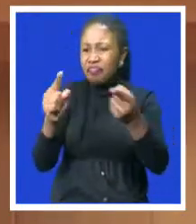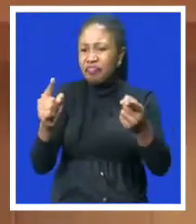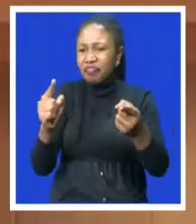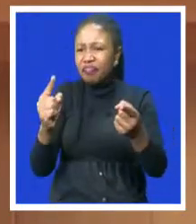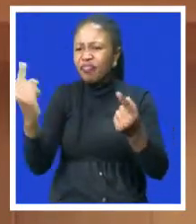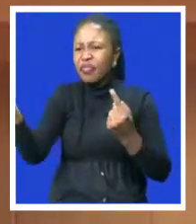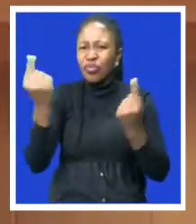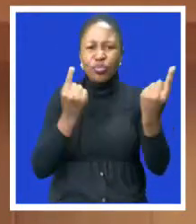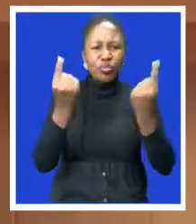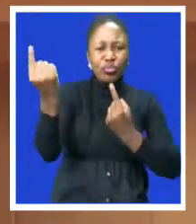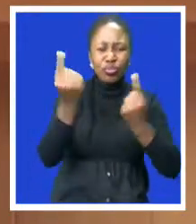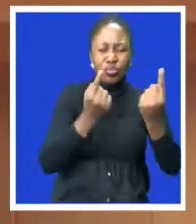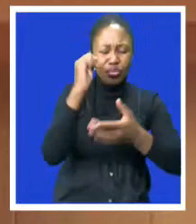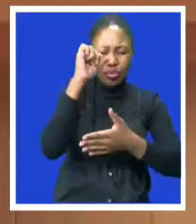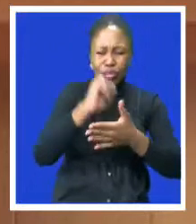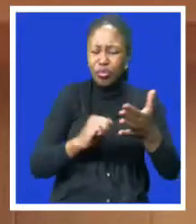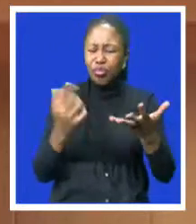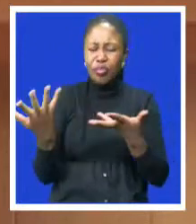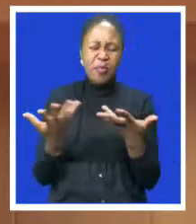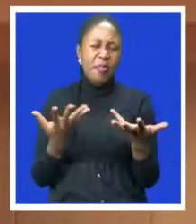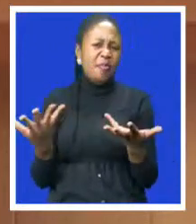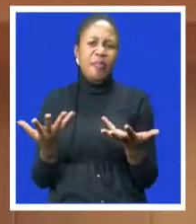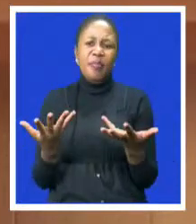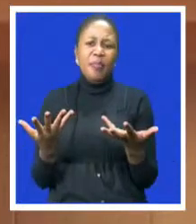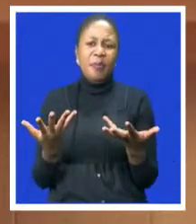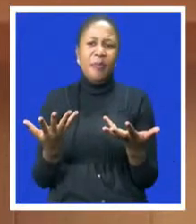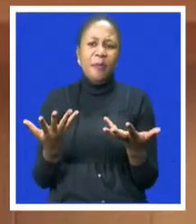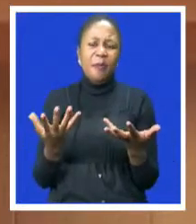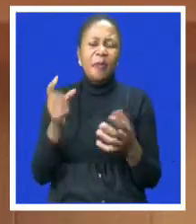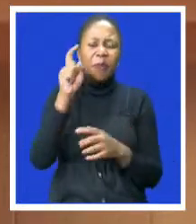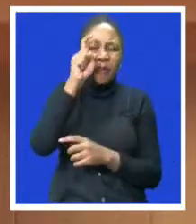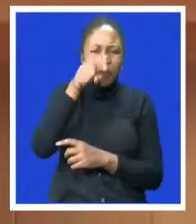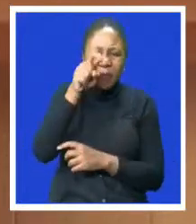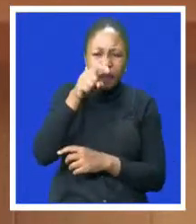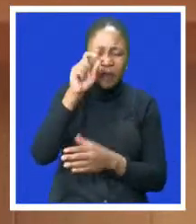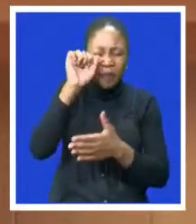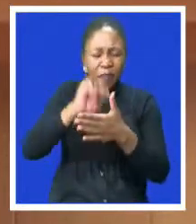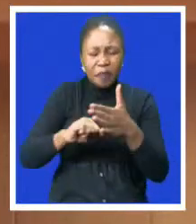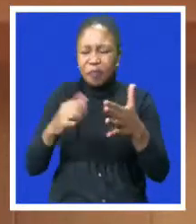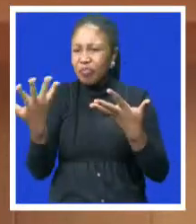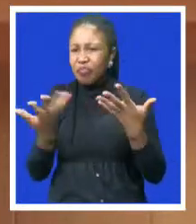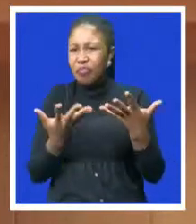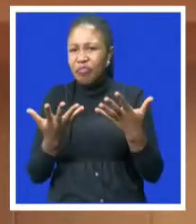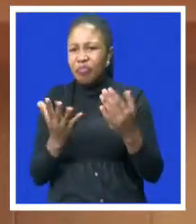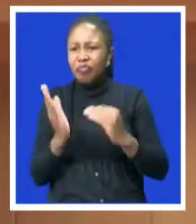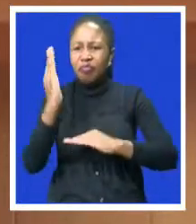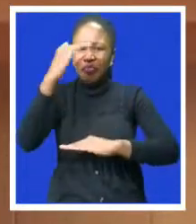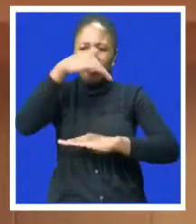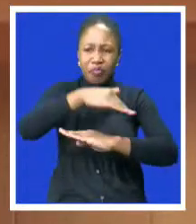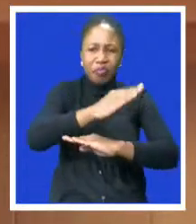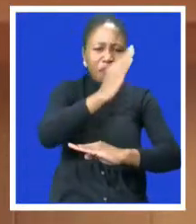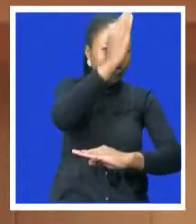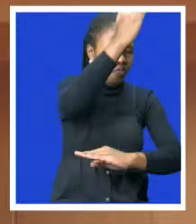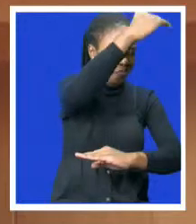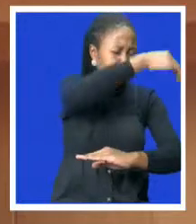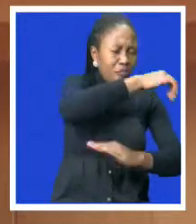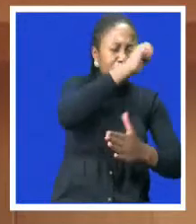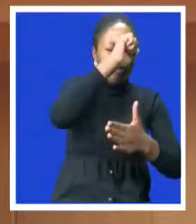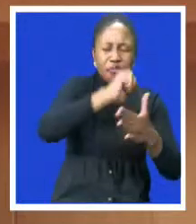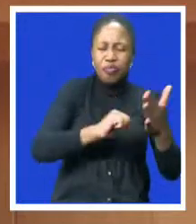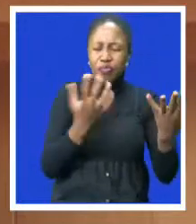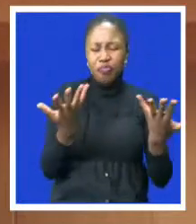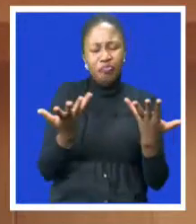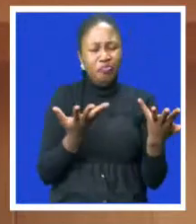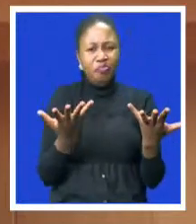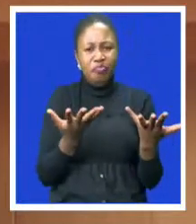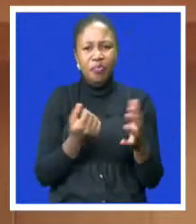Where do the mountains come from? Where do the chickens come from? All these things were created by God. They come